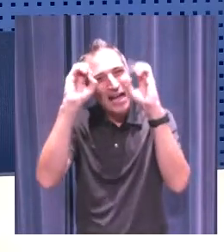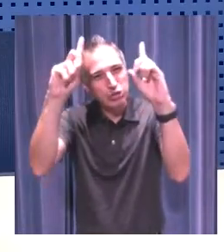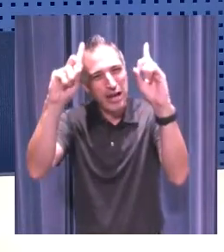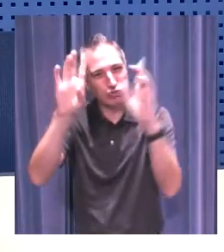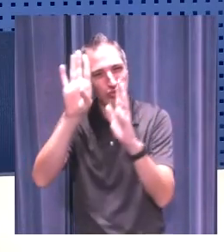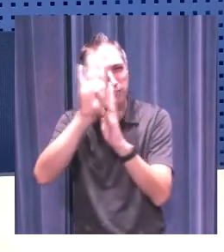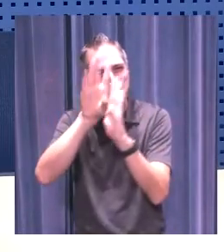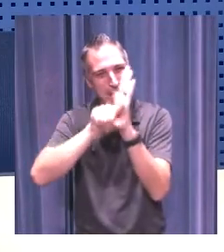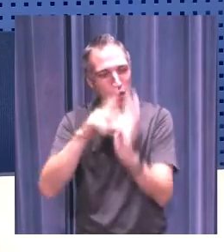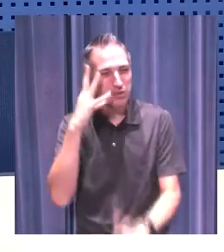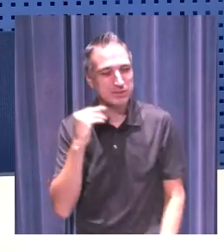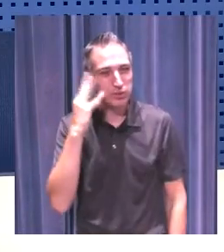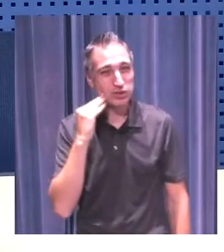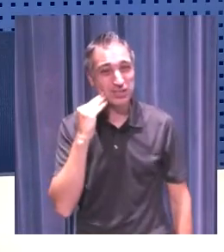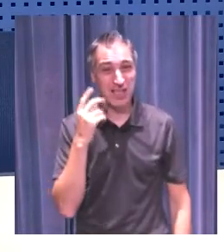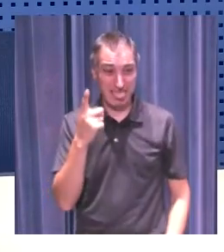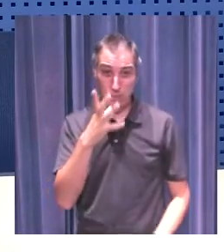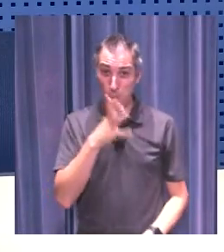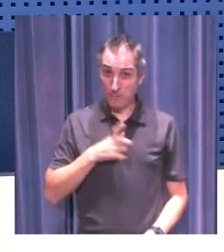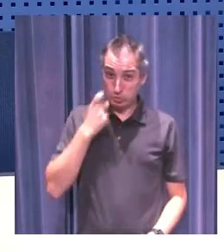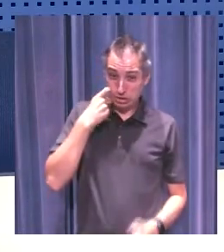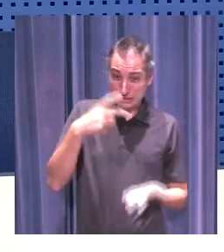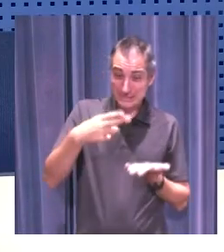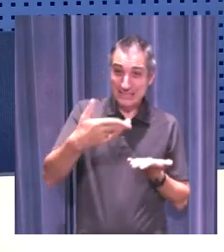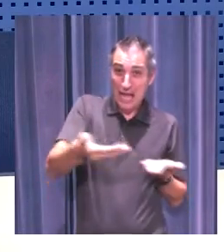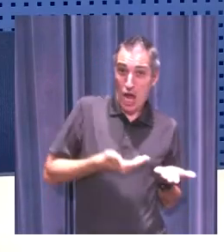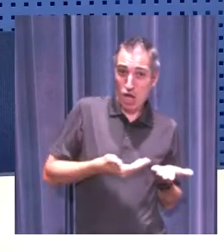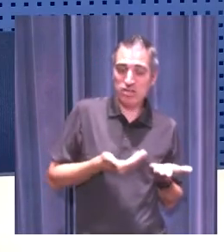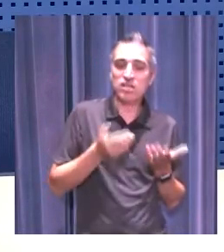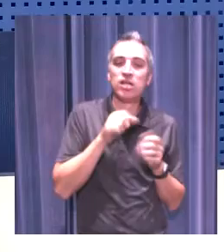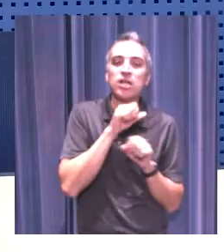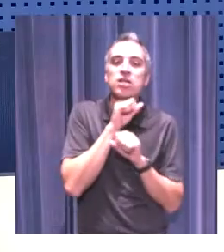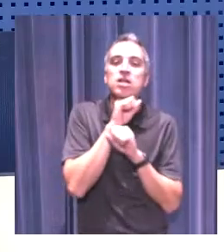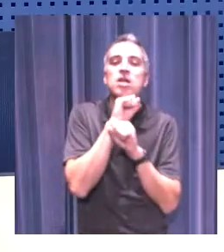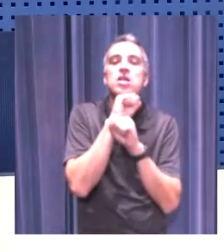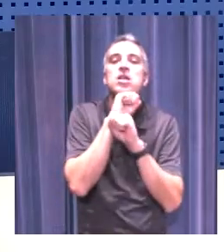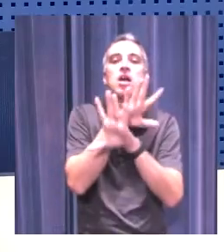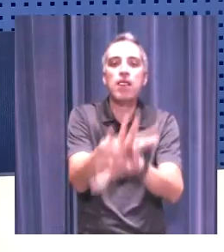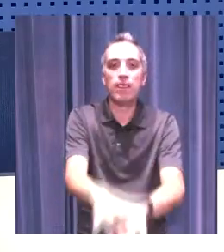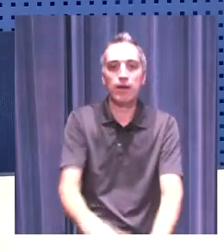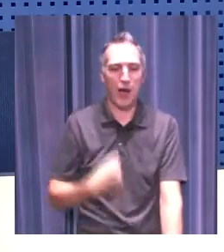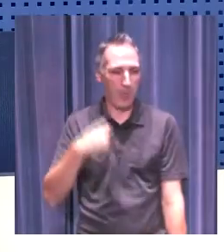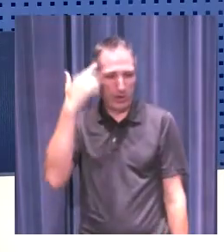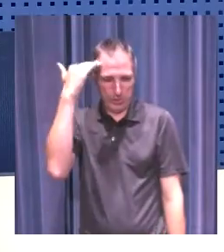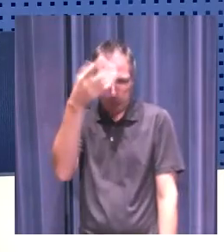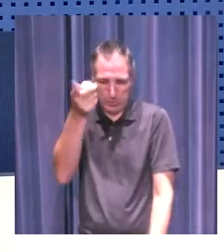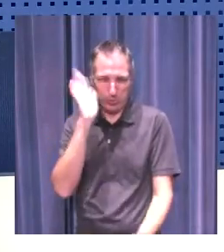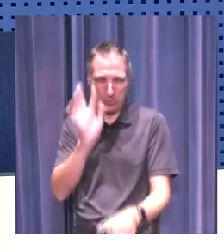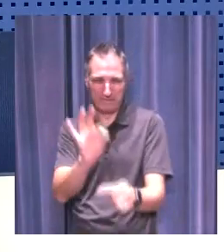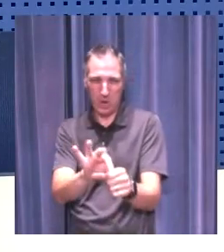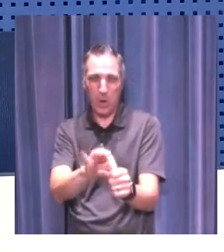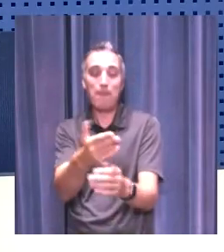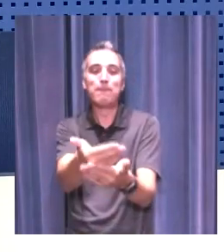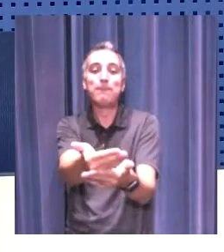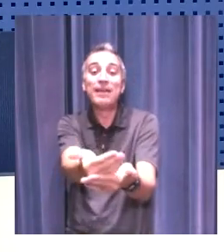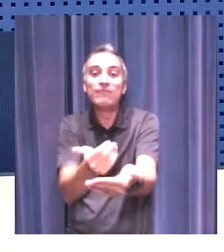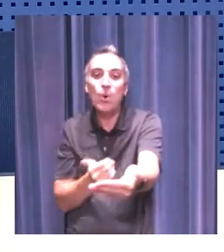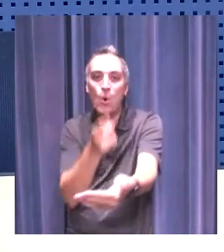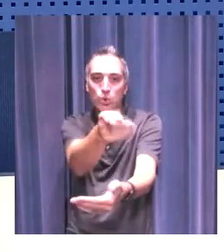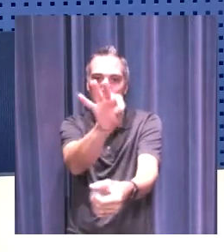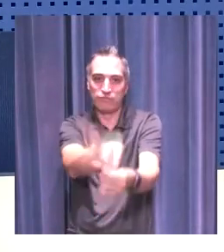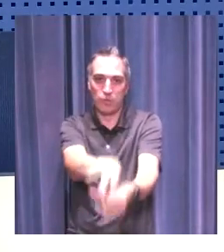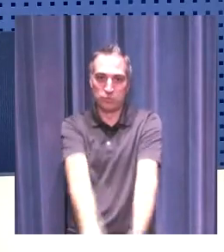background. This lady has nothing, nothing. And we knew that y'all was gonna vote for her before you even voted for